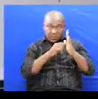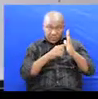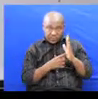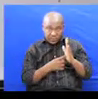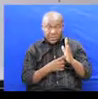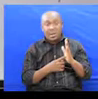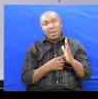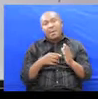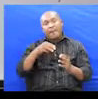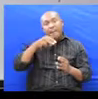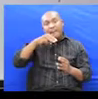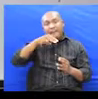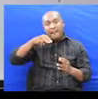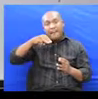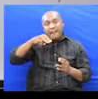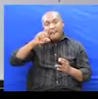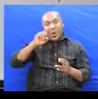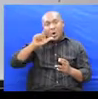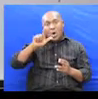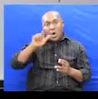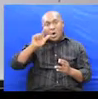or molarity.